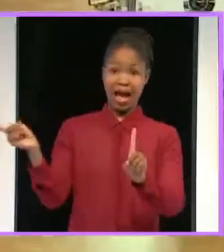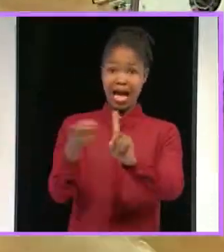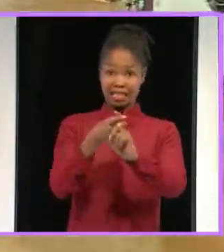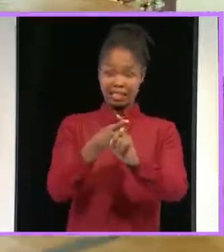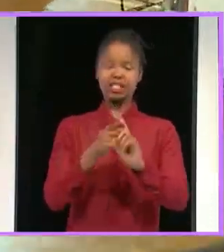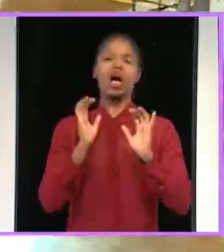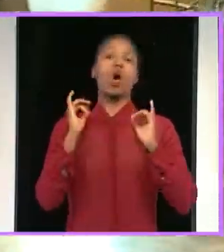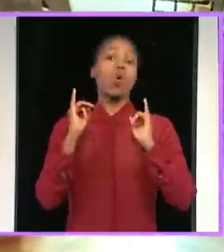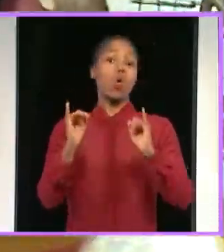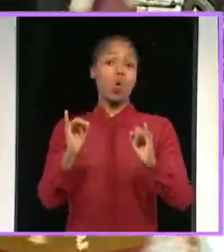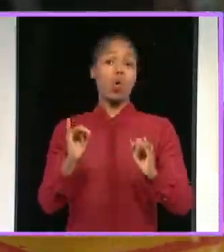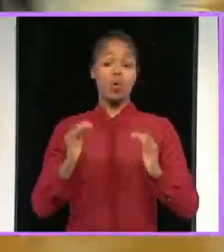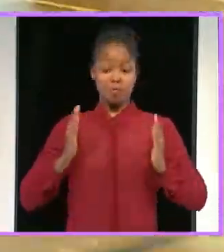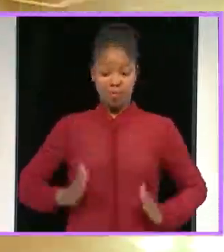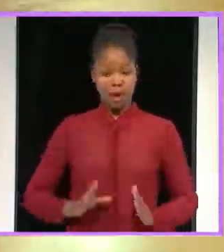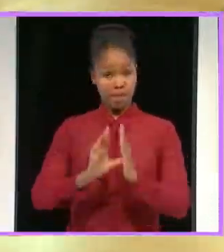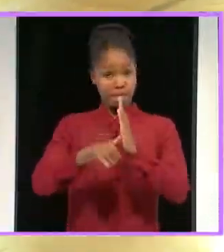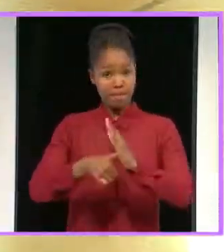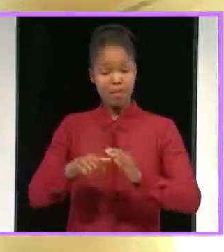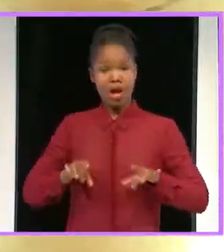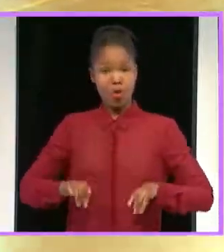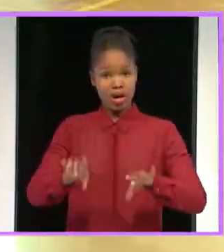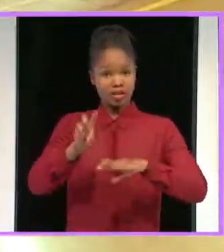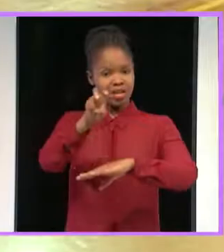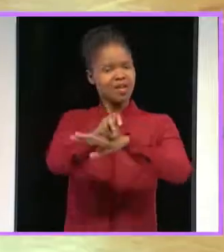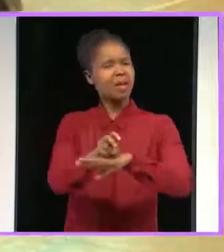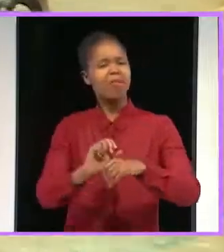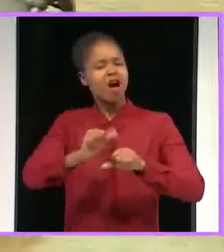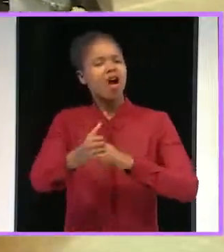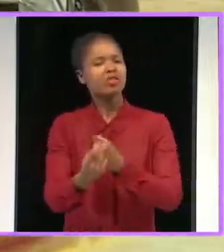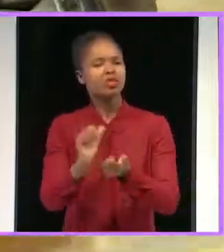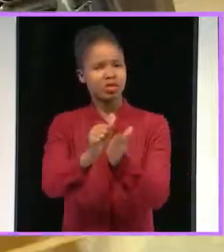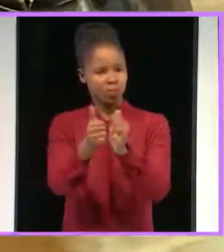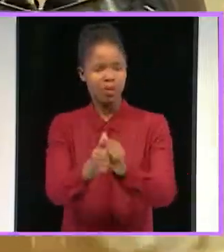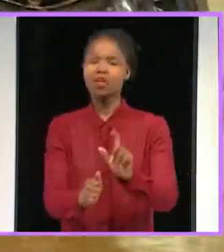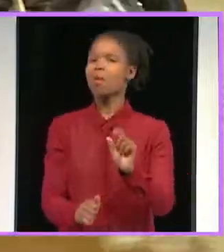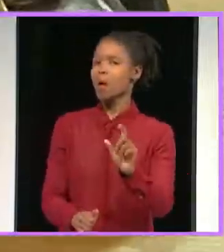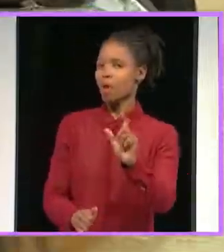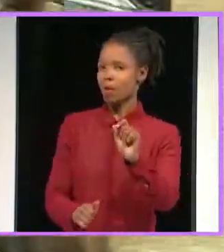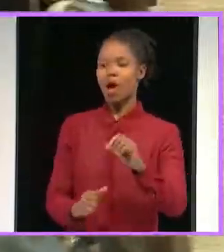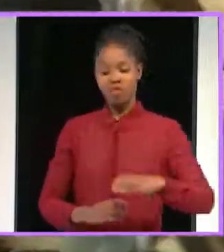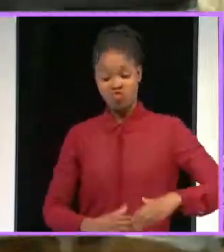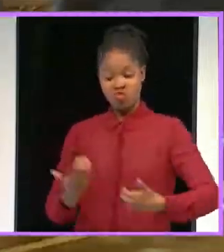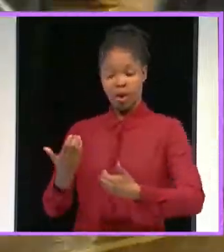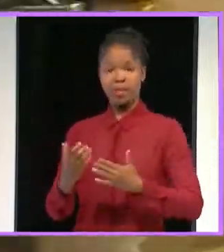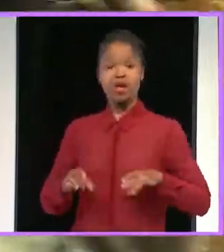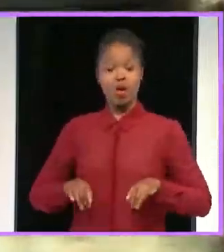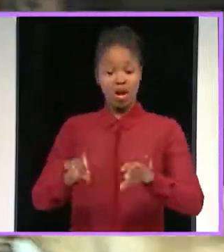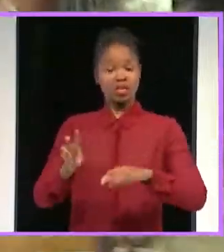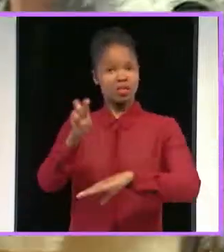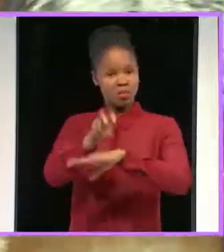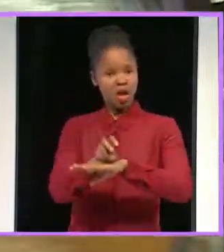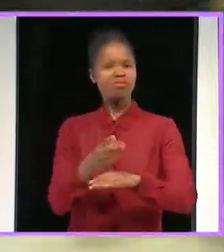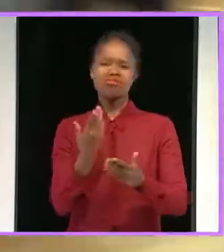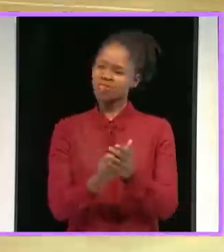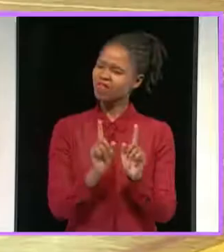into a wheelchair. And he told us he's doing a sport, it's wheelchair rugby. They're doing a practice tonight. We want to come